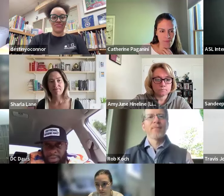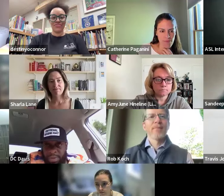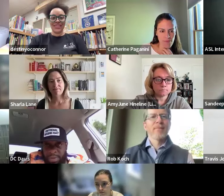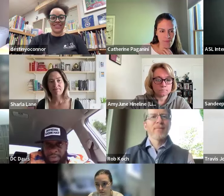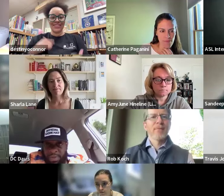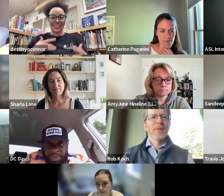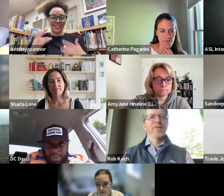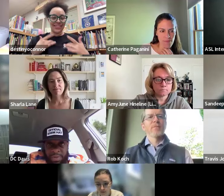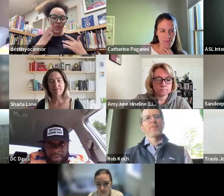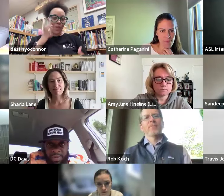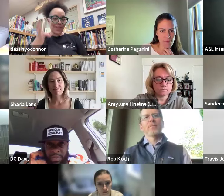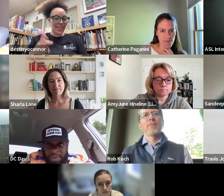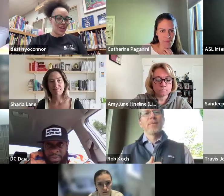advocacy.